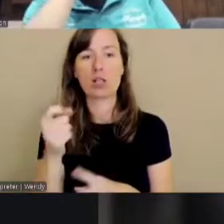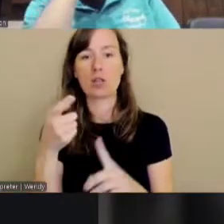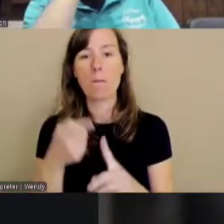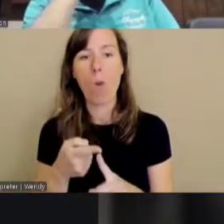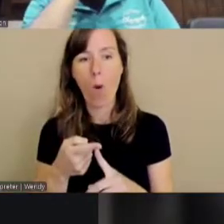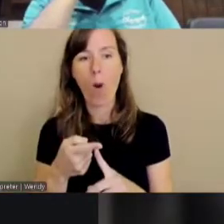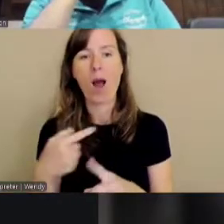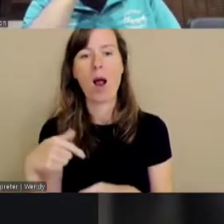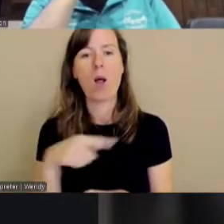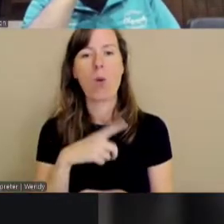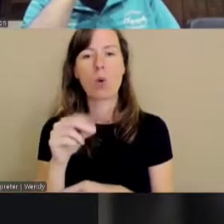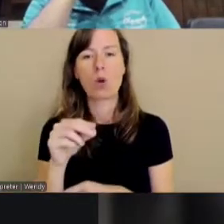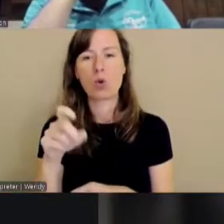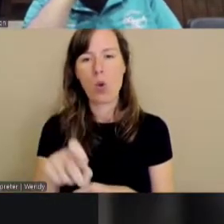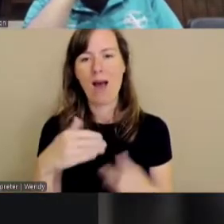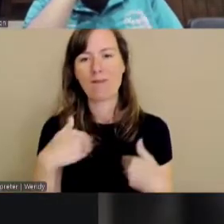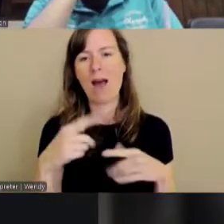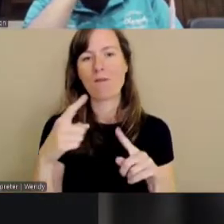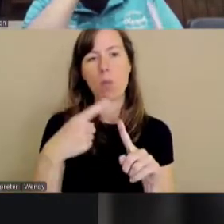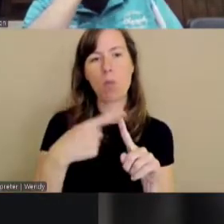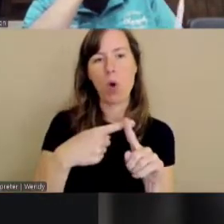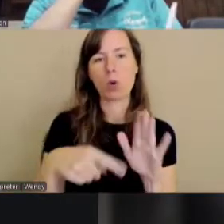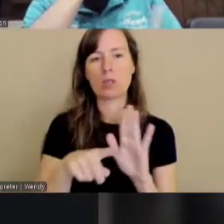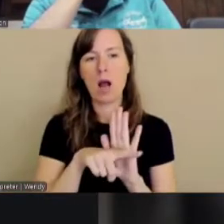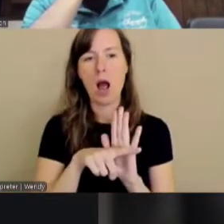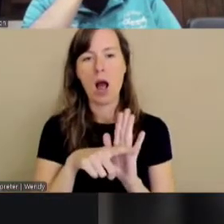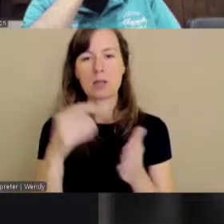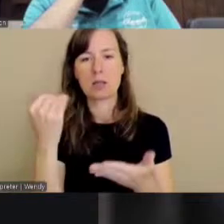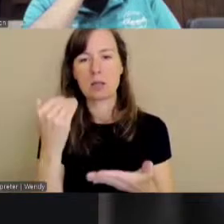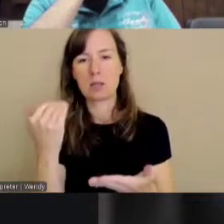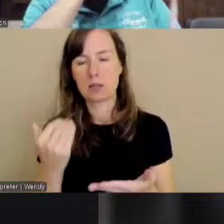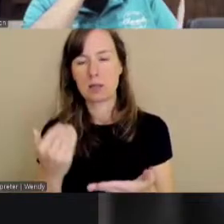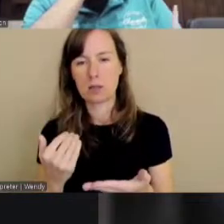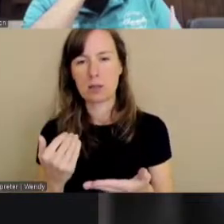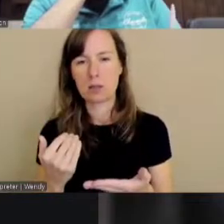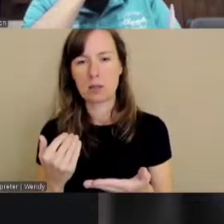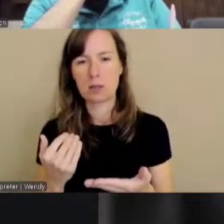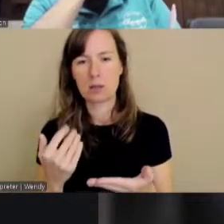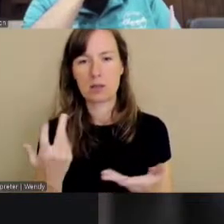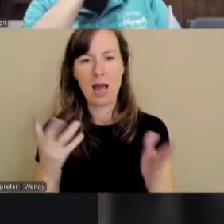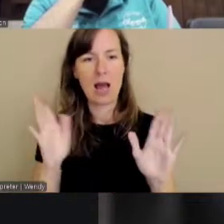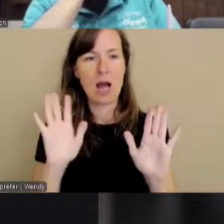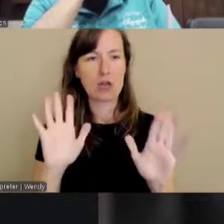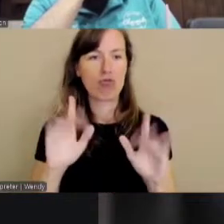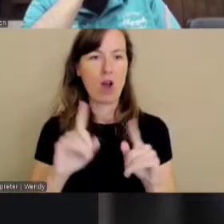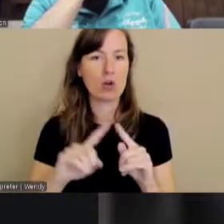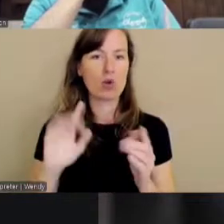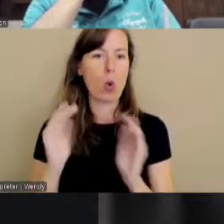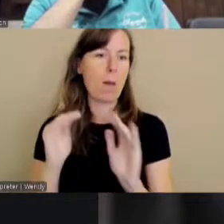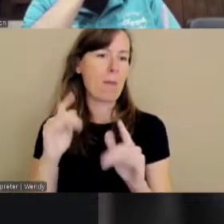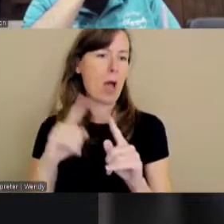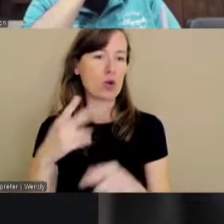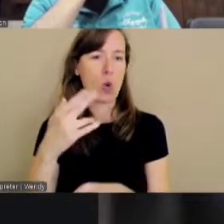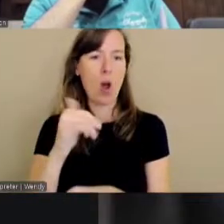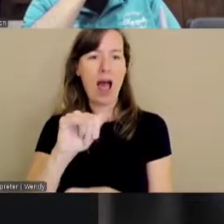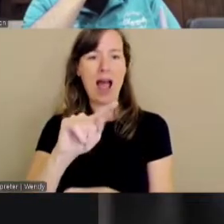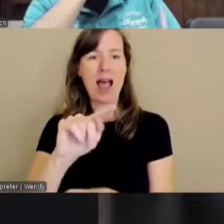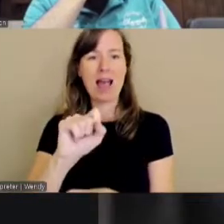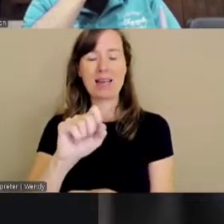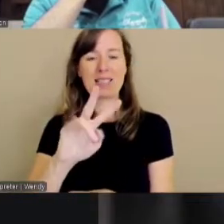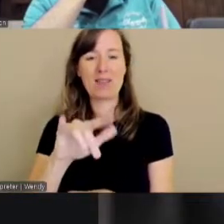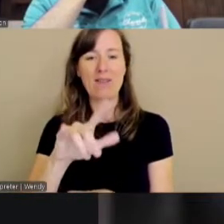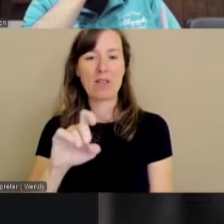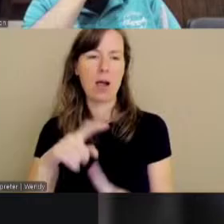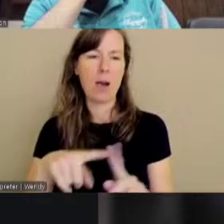a pros and cons, because like Hyattsville is great to compare to, but Hyattsville can probably also argue to